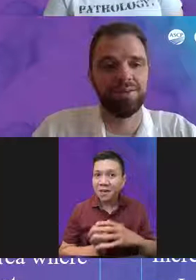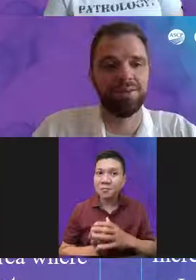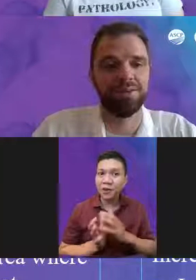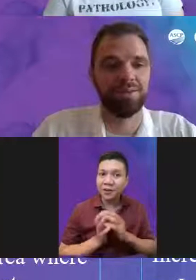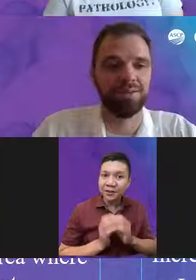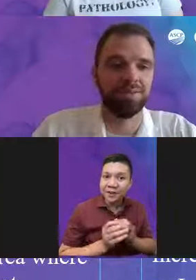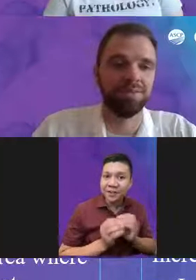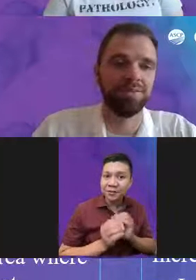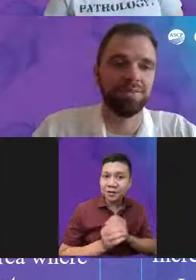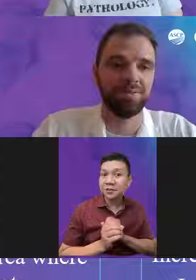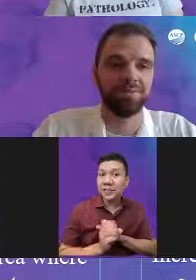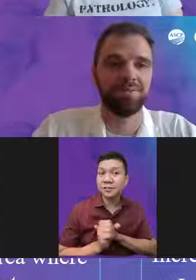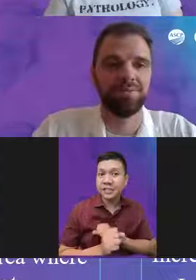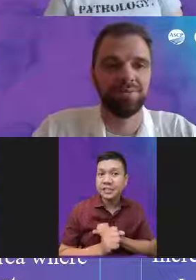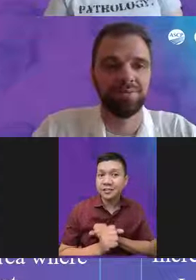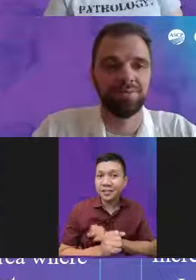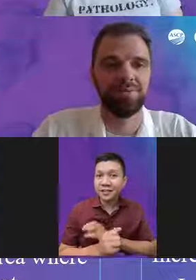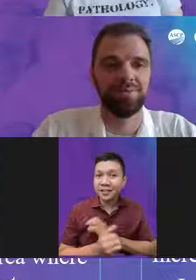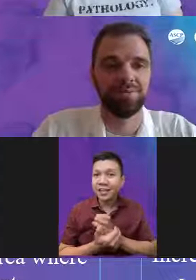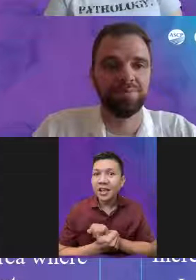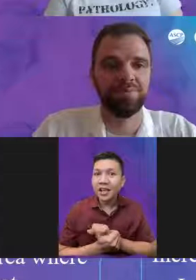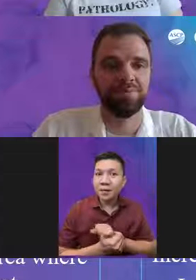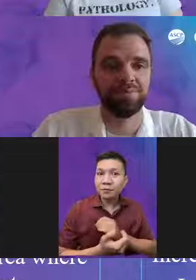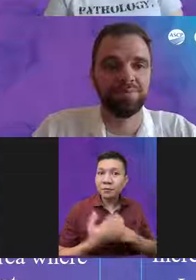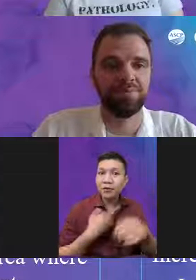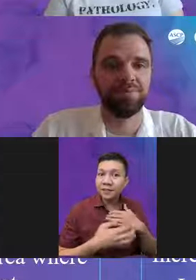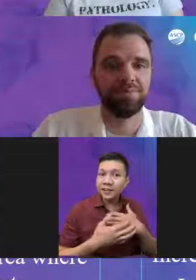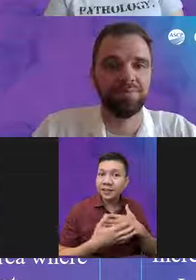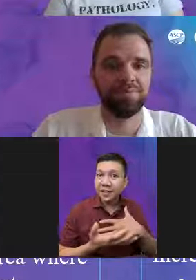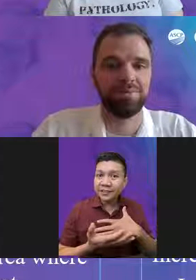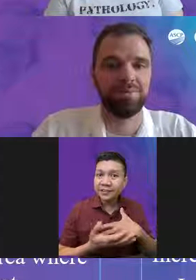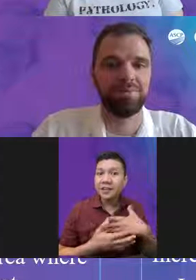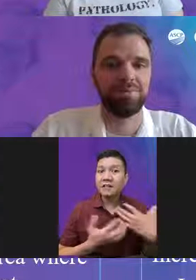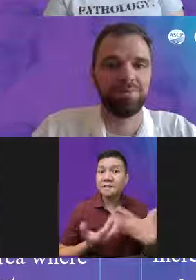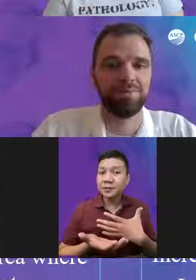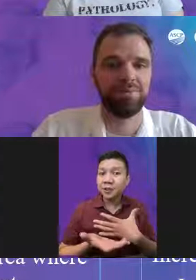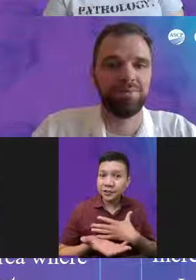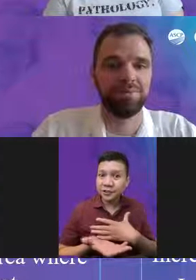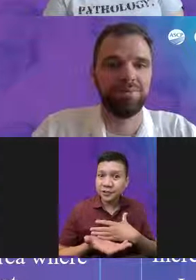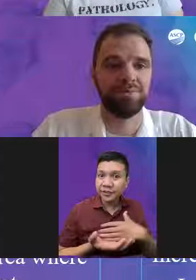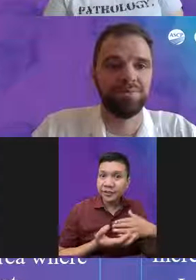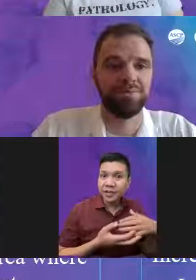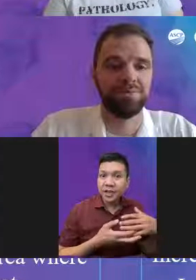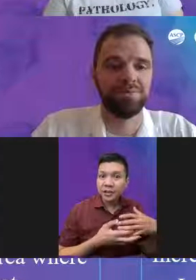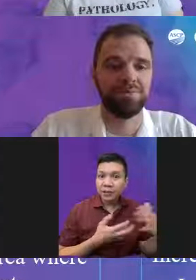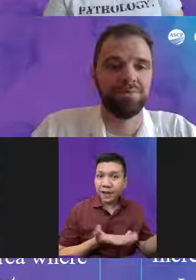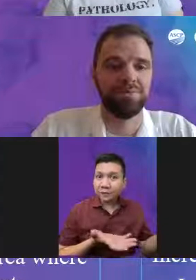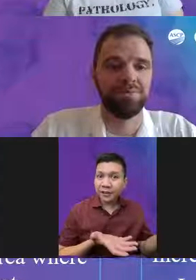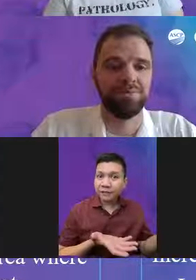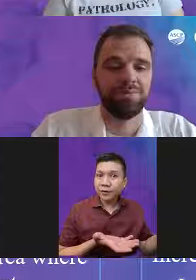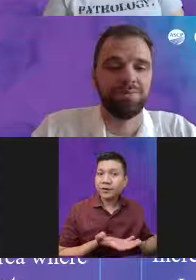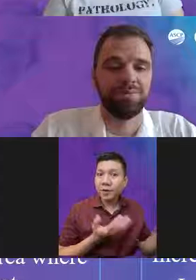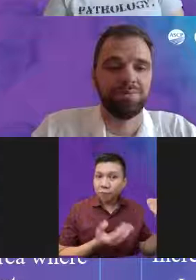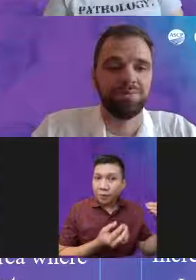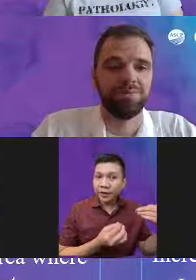They're valuable and they're needed. Their medical expertise are needed. But the role of DCLS as an advanced practitioner is to